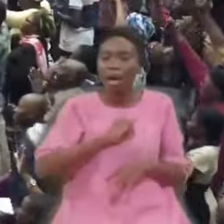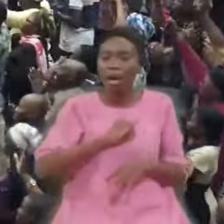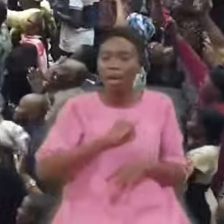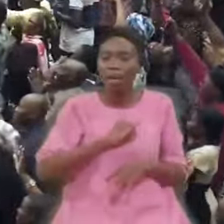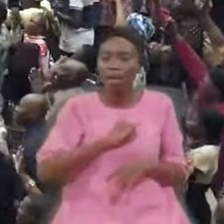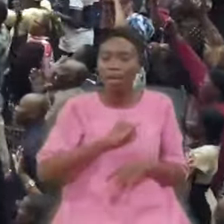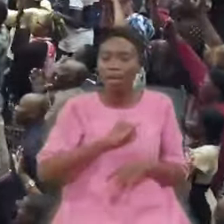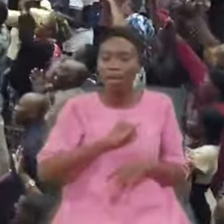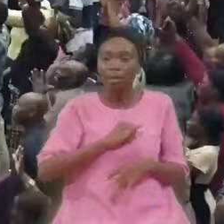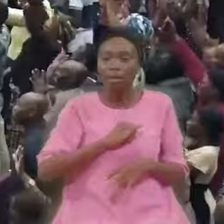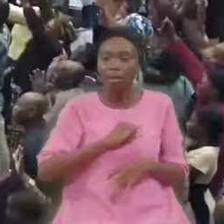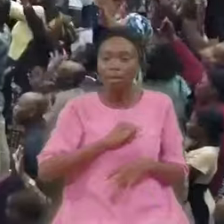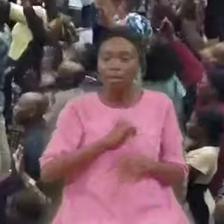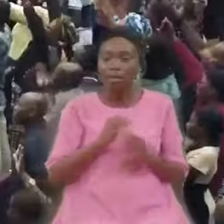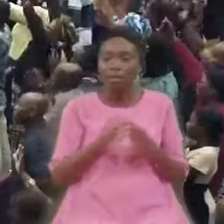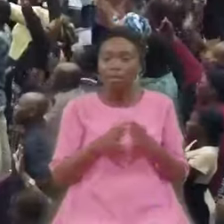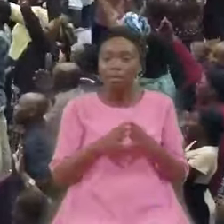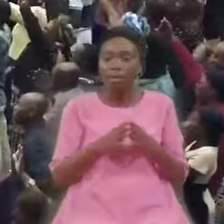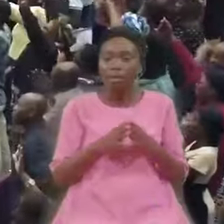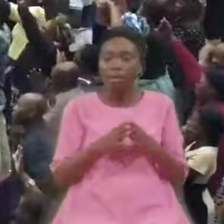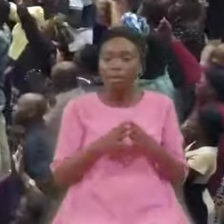what is going to happen.